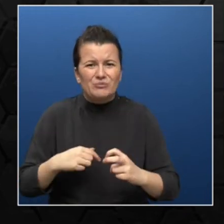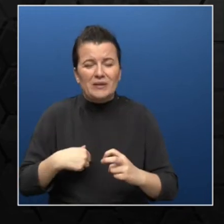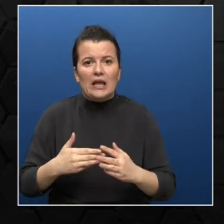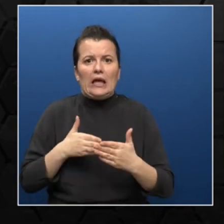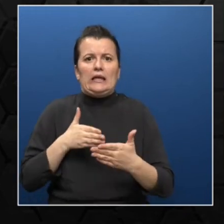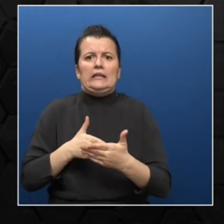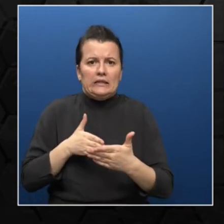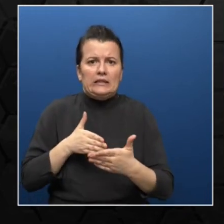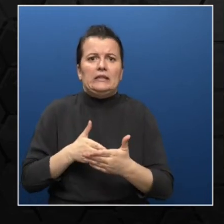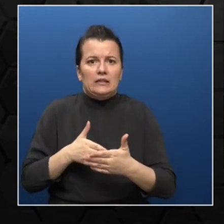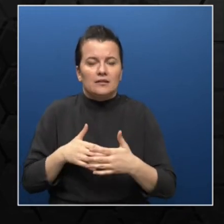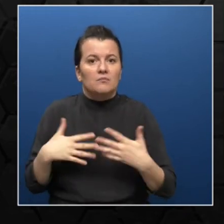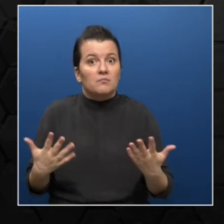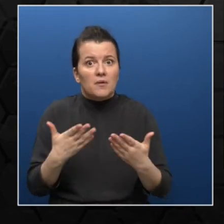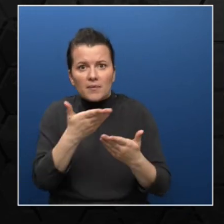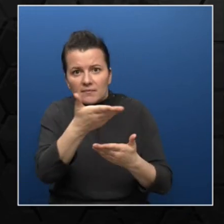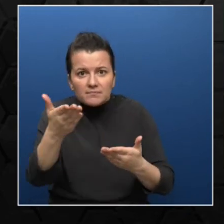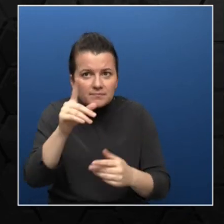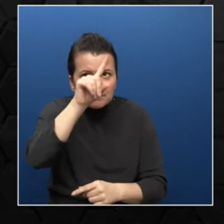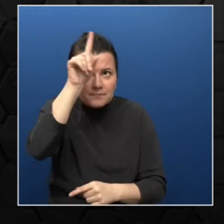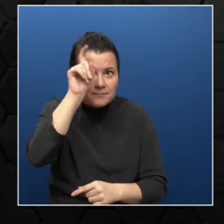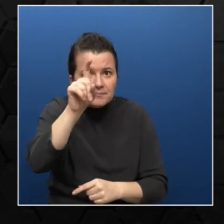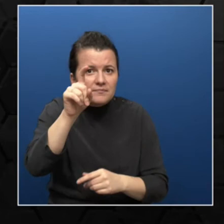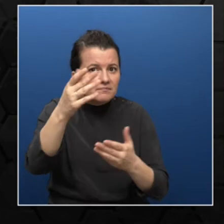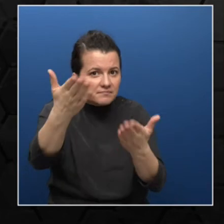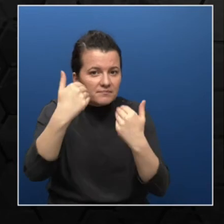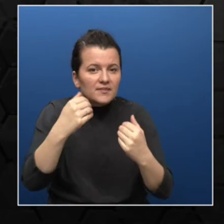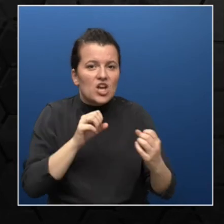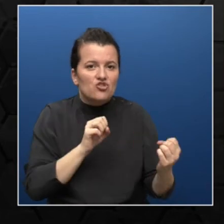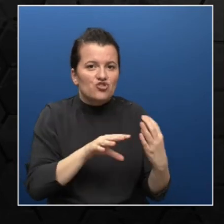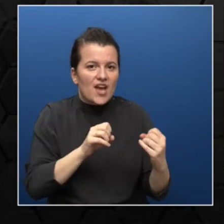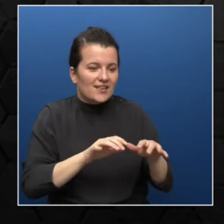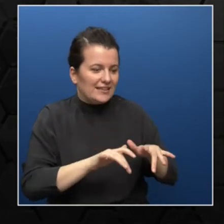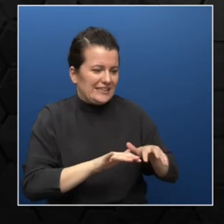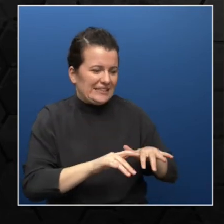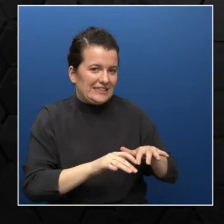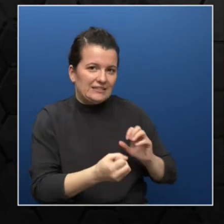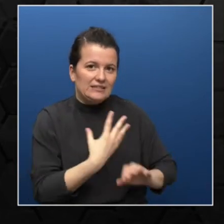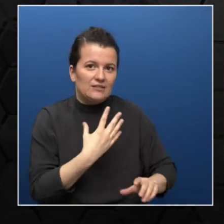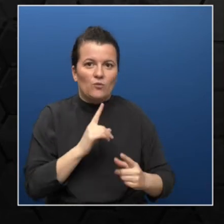to ask us about, please make sure to put it in the chat and we'll get back to you.